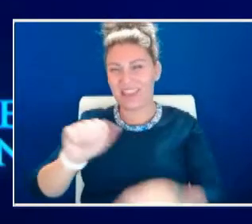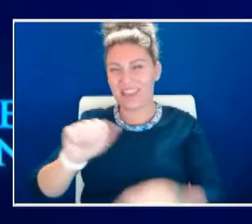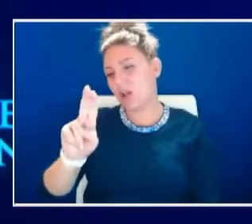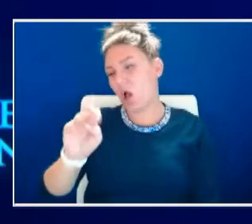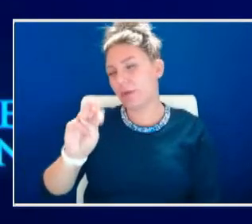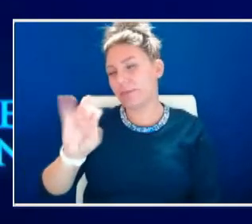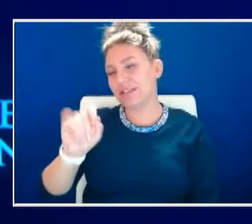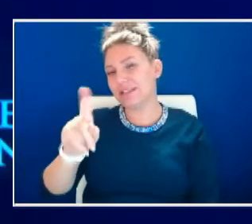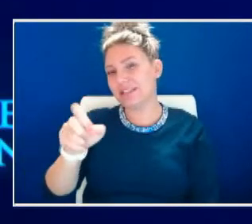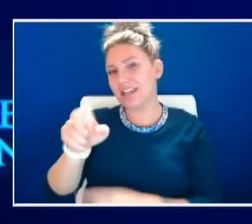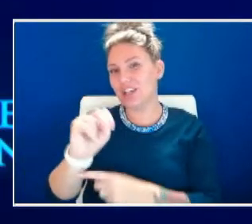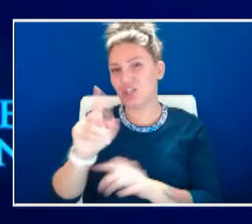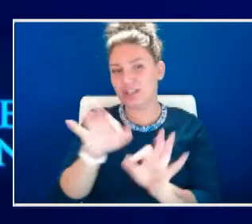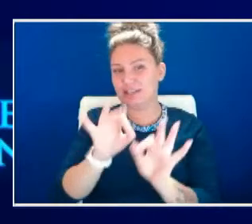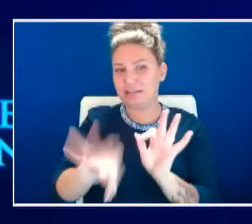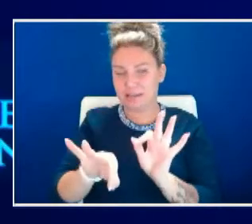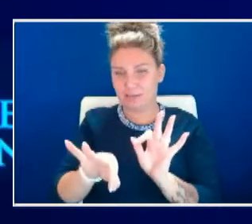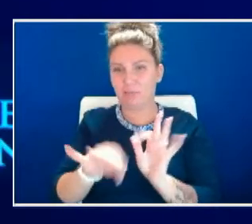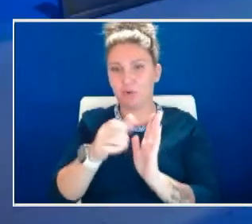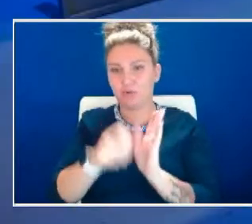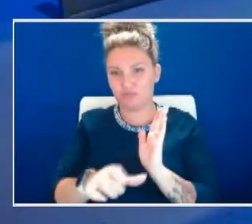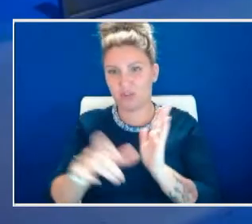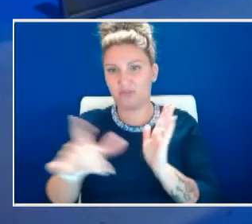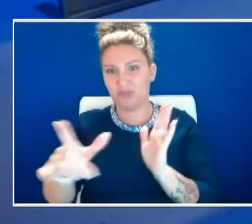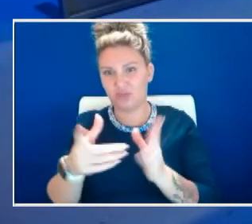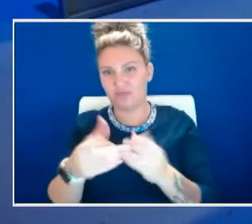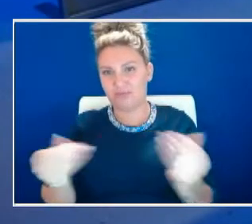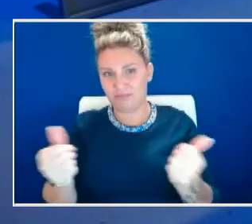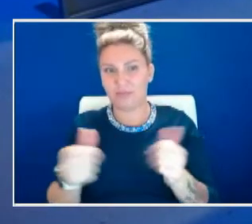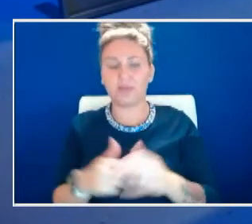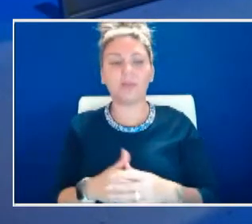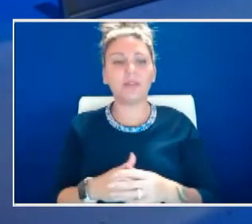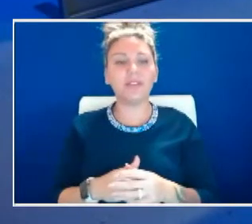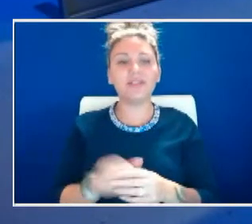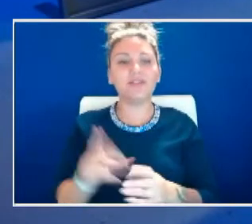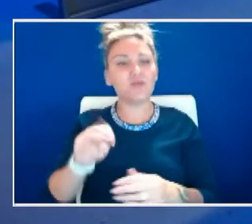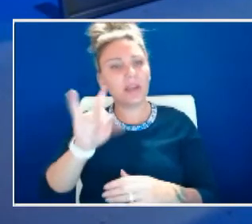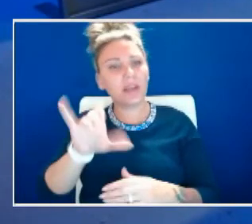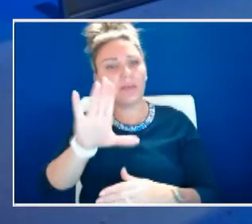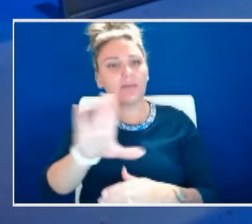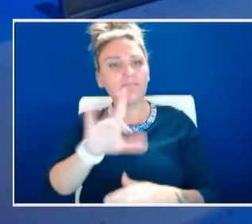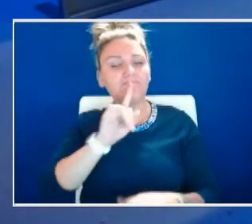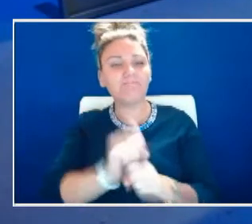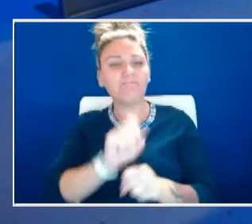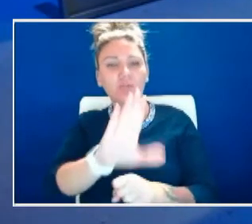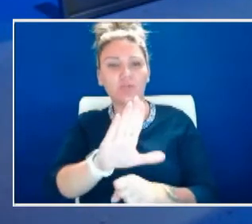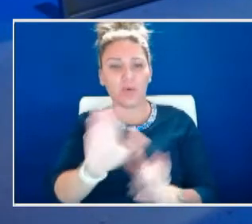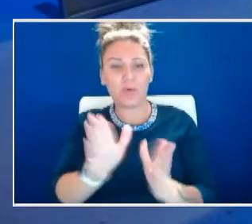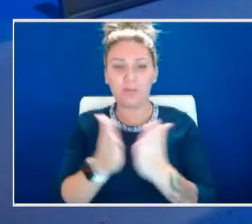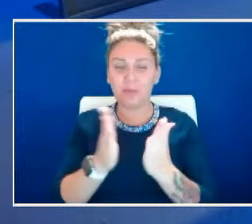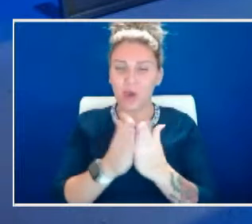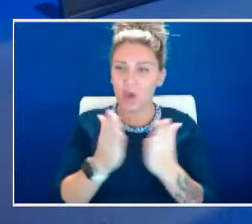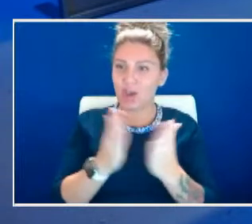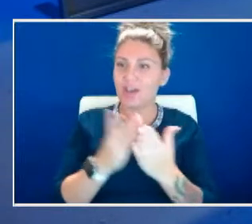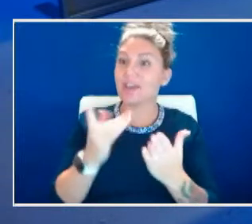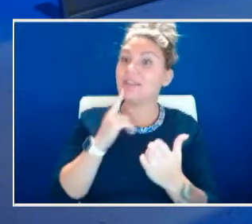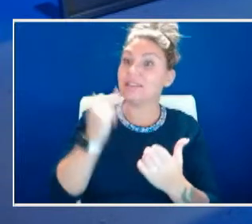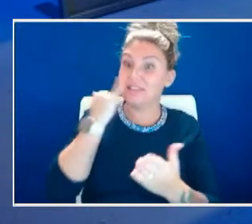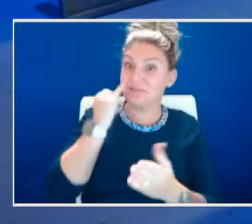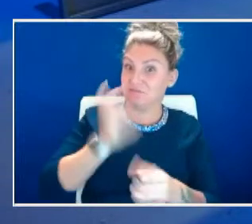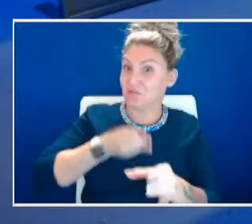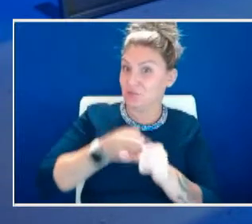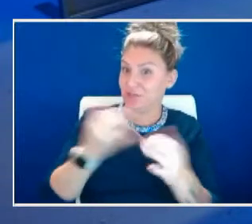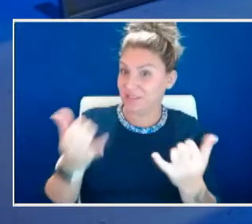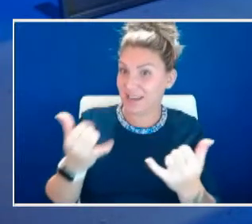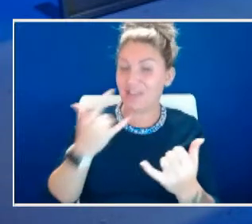much simpler operation to get over. So, Cami, the dedication of your book, and by the way, if you're just joining us, Cami is the author of Hair Today,